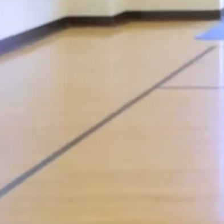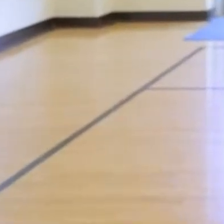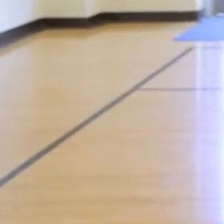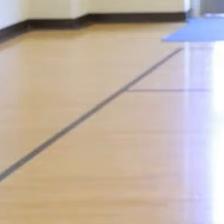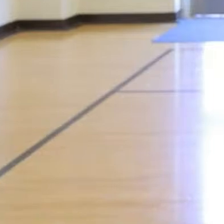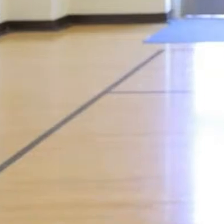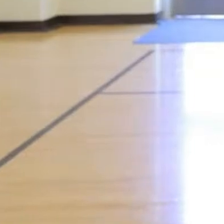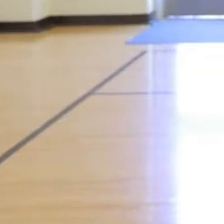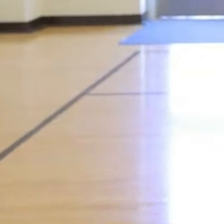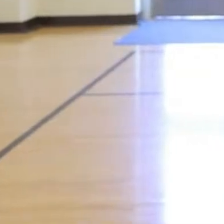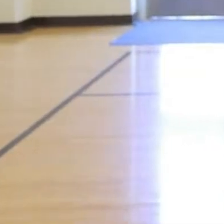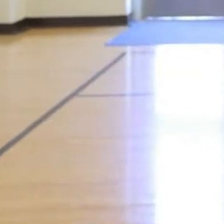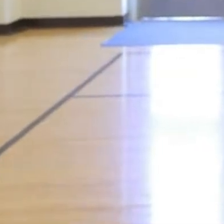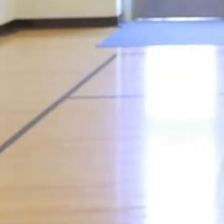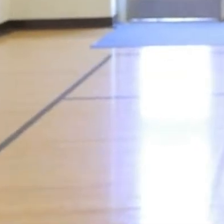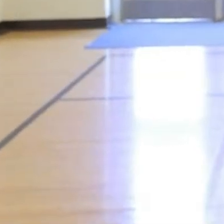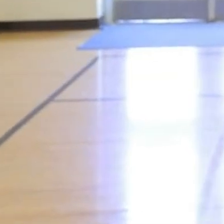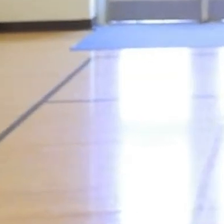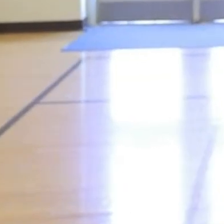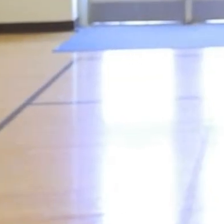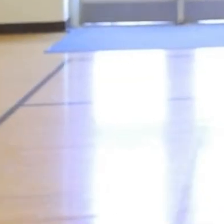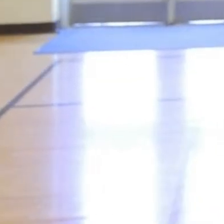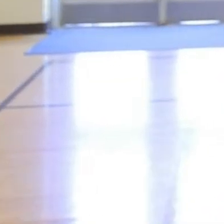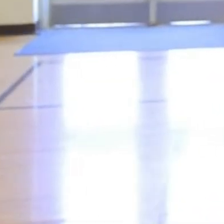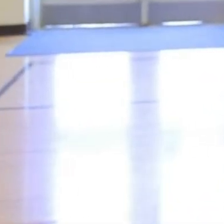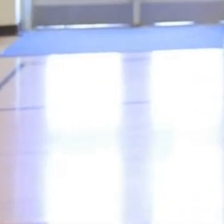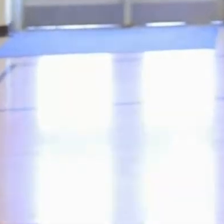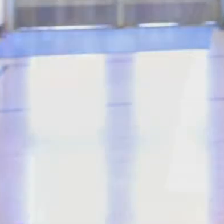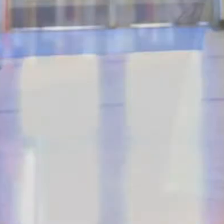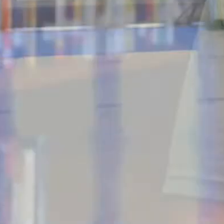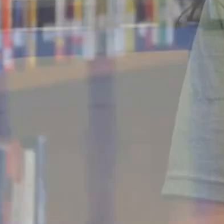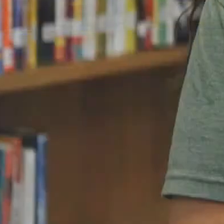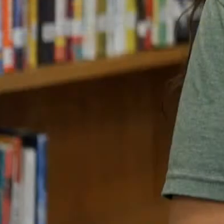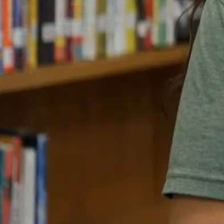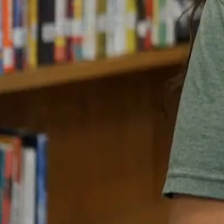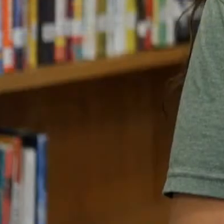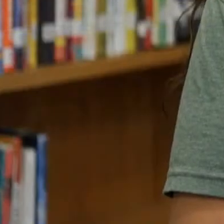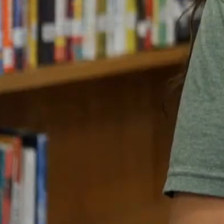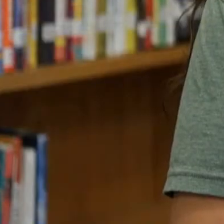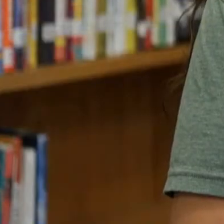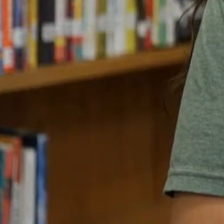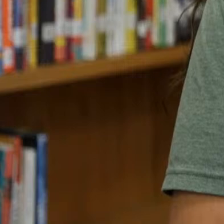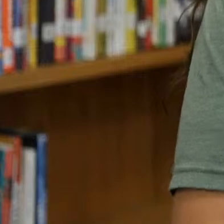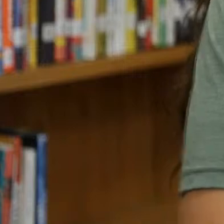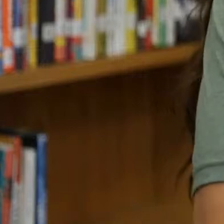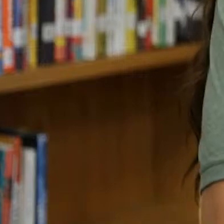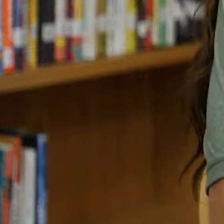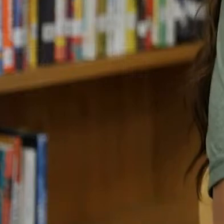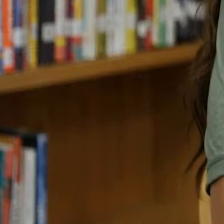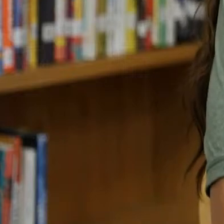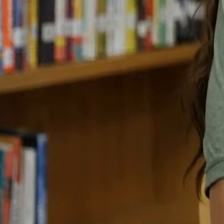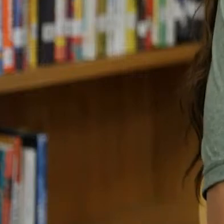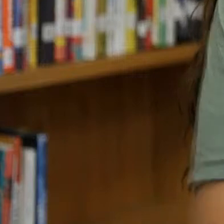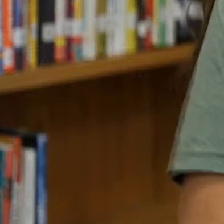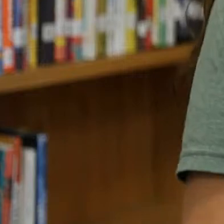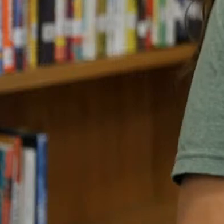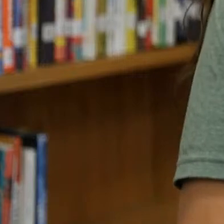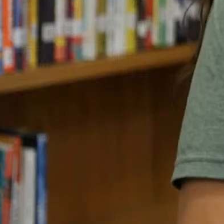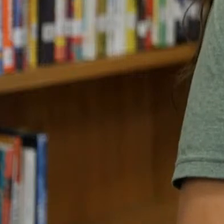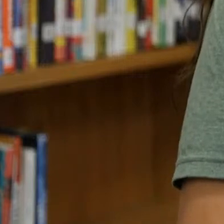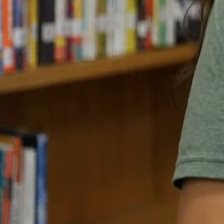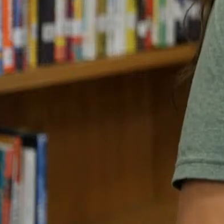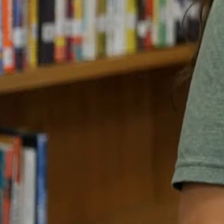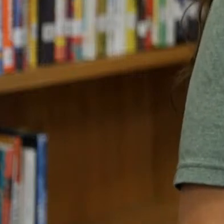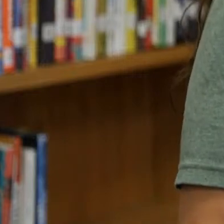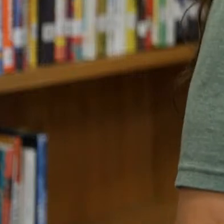to do in situations. I explain why I'm doing that and how is it supposed to work.